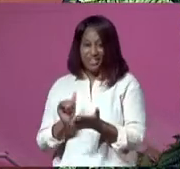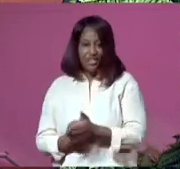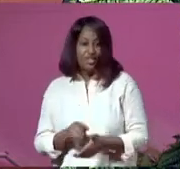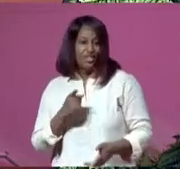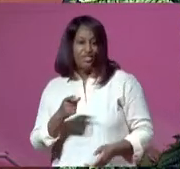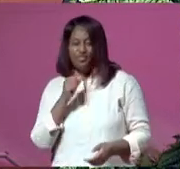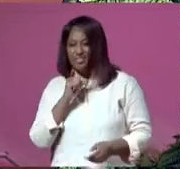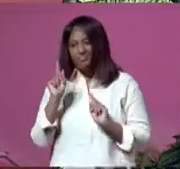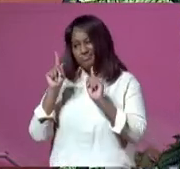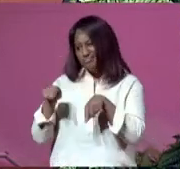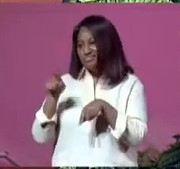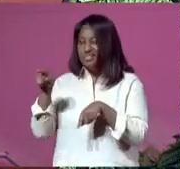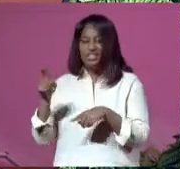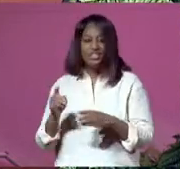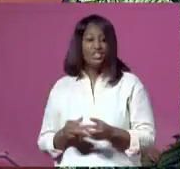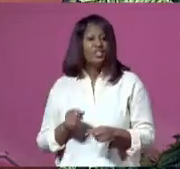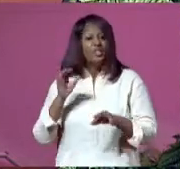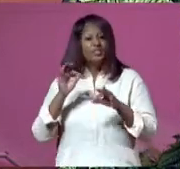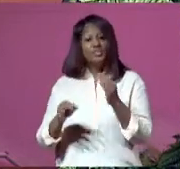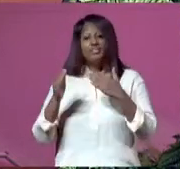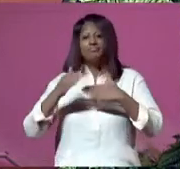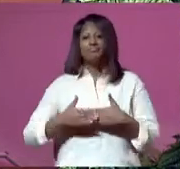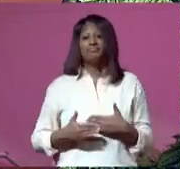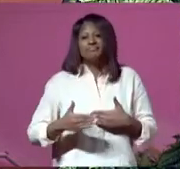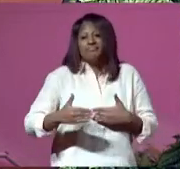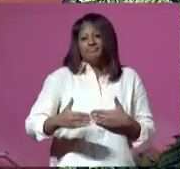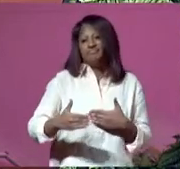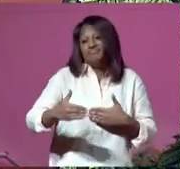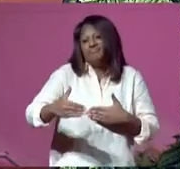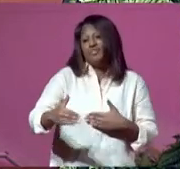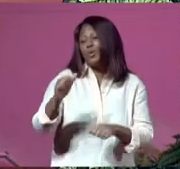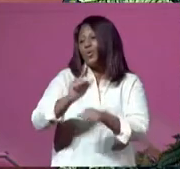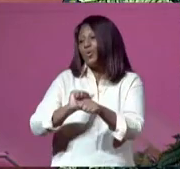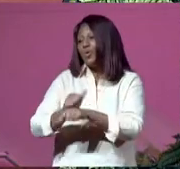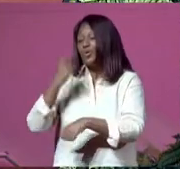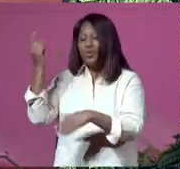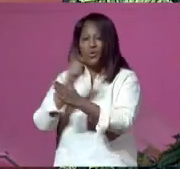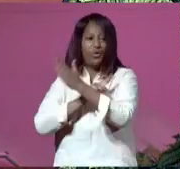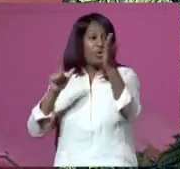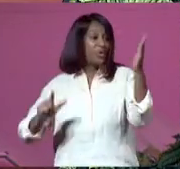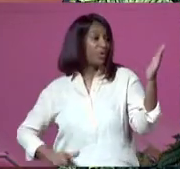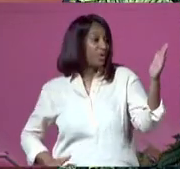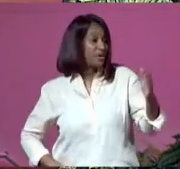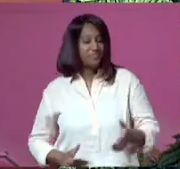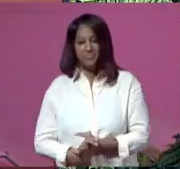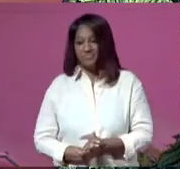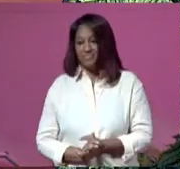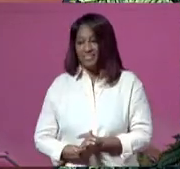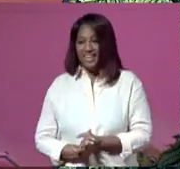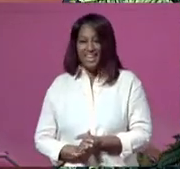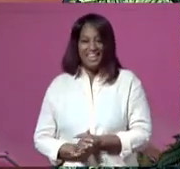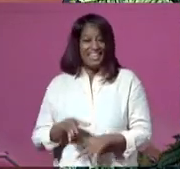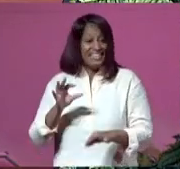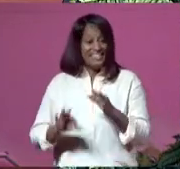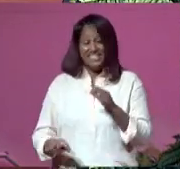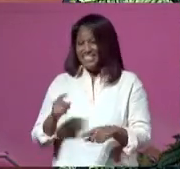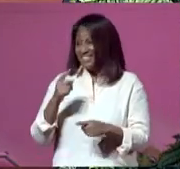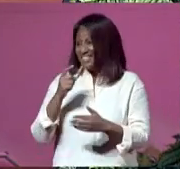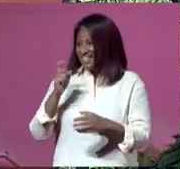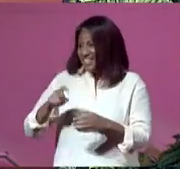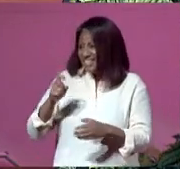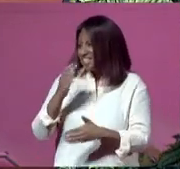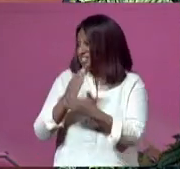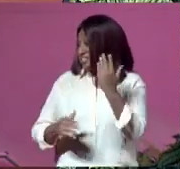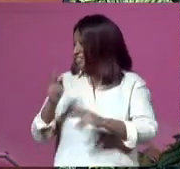Y'all ain't helping me, because God chose you. I'm not looking for everybody, but I'm looking for about 99 of y'all who can just say, God,